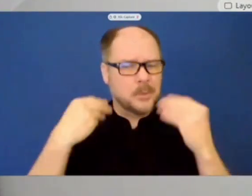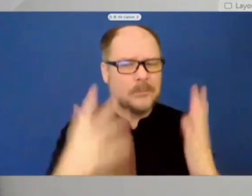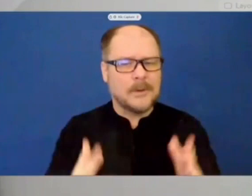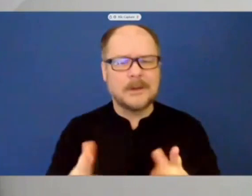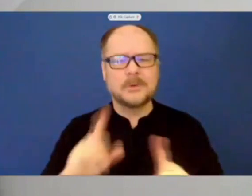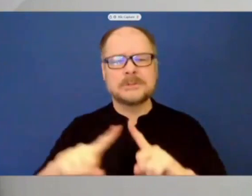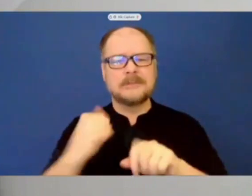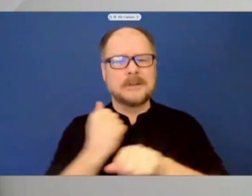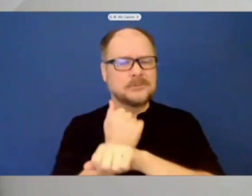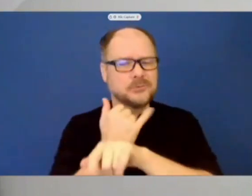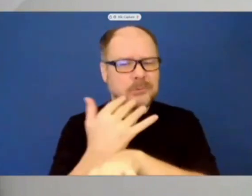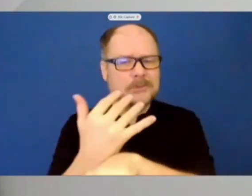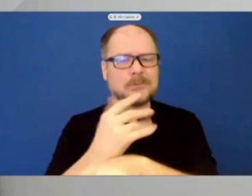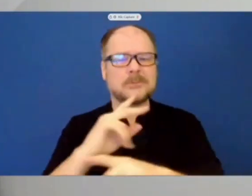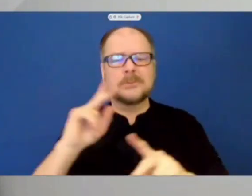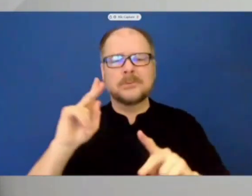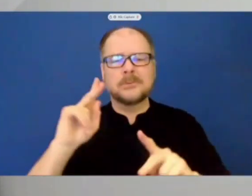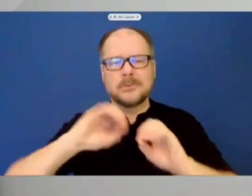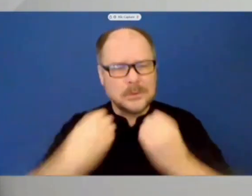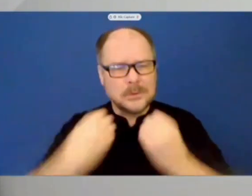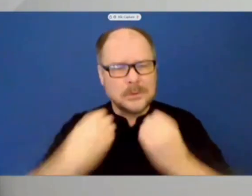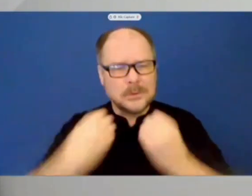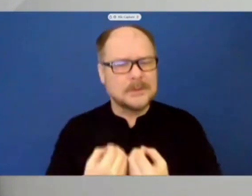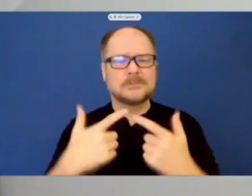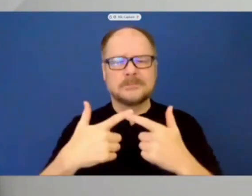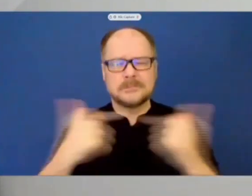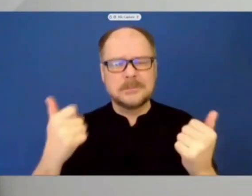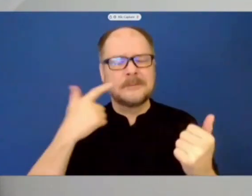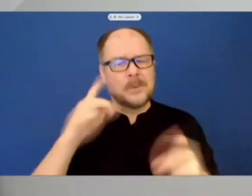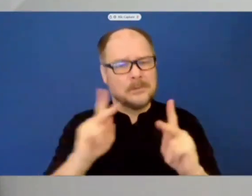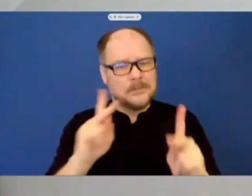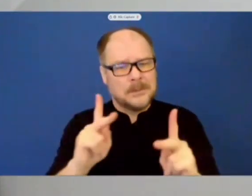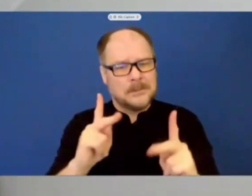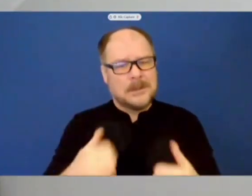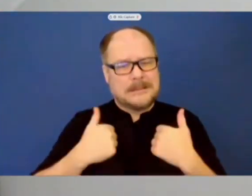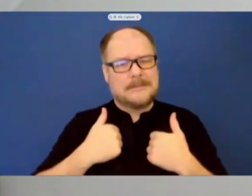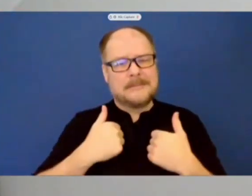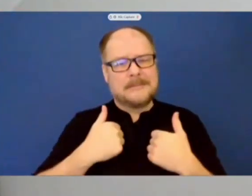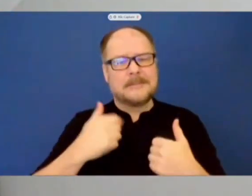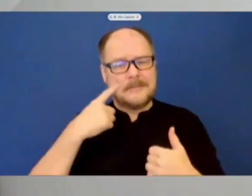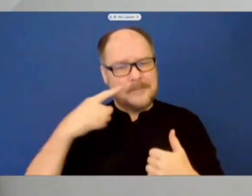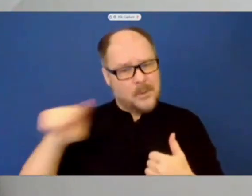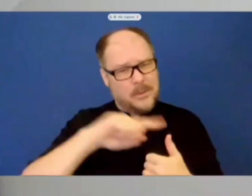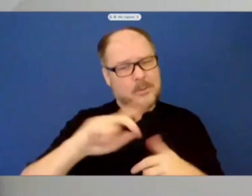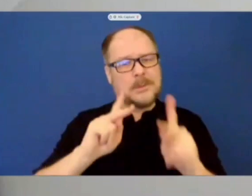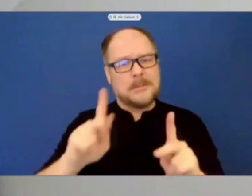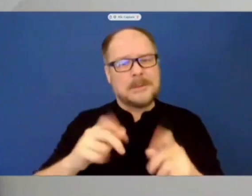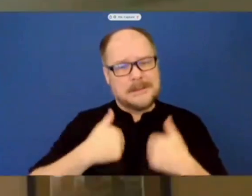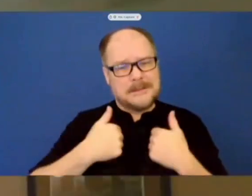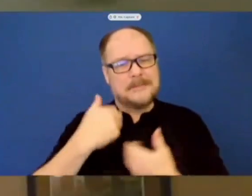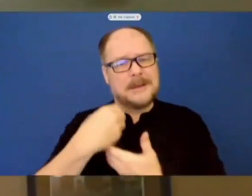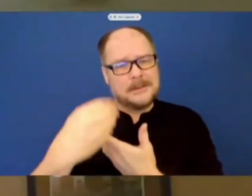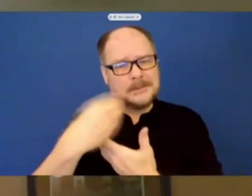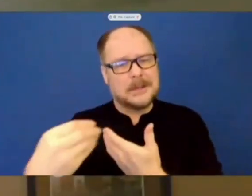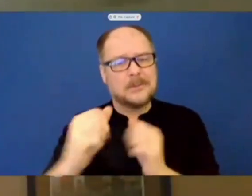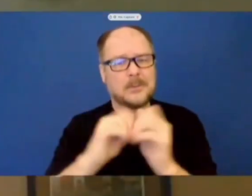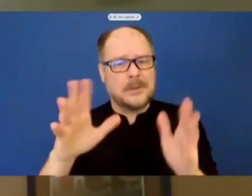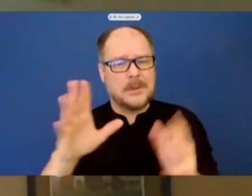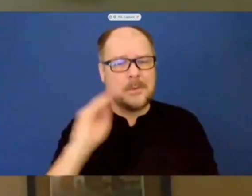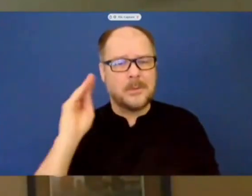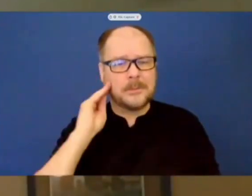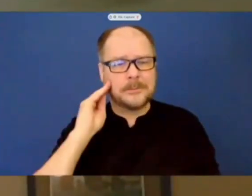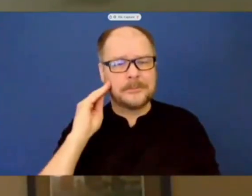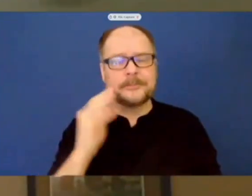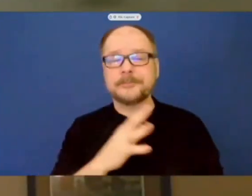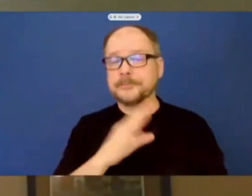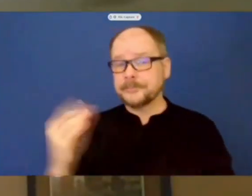months, specifically around folks that have been living outside in this area. The other thing I'll add is that we recently had a very